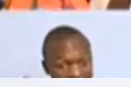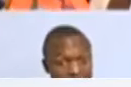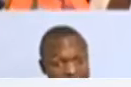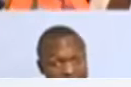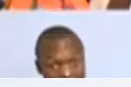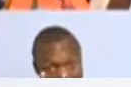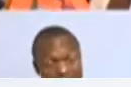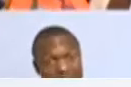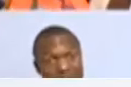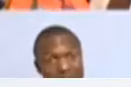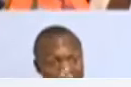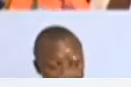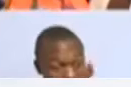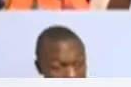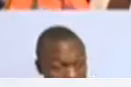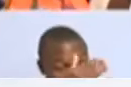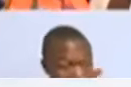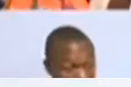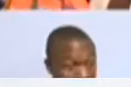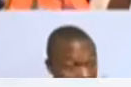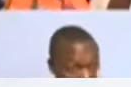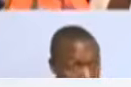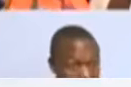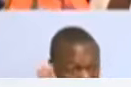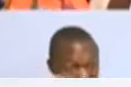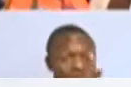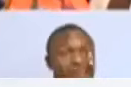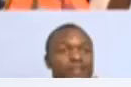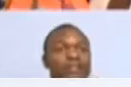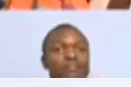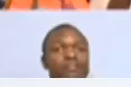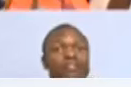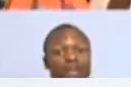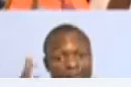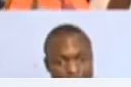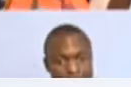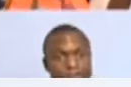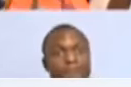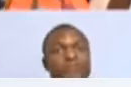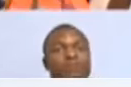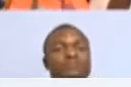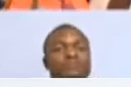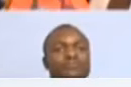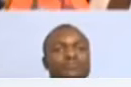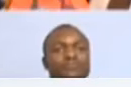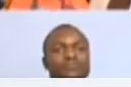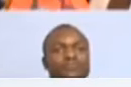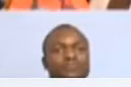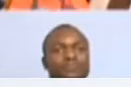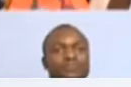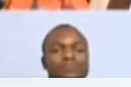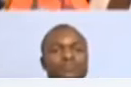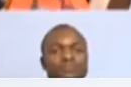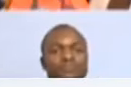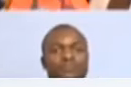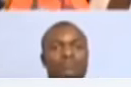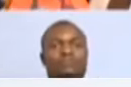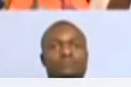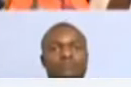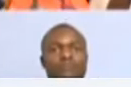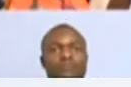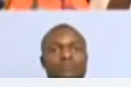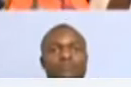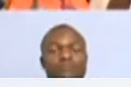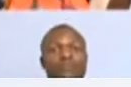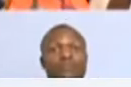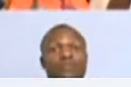right begins there. So their rights, obligations, and responsibilities is part of the totality of the rule of